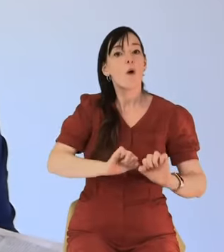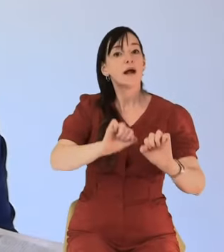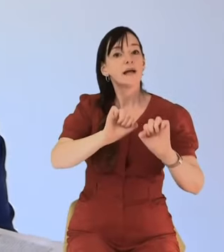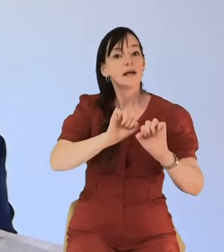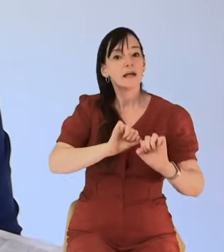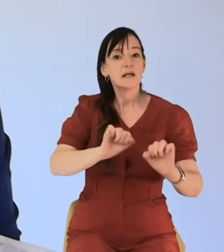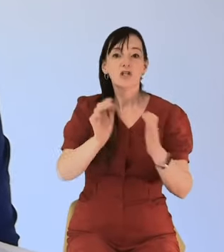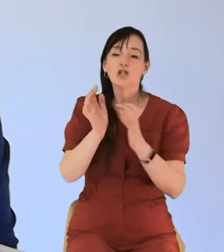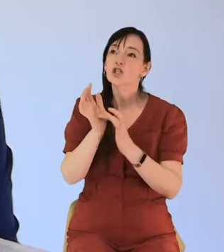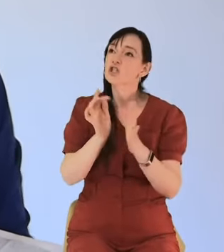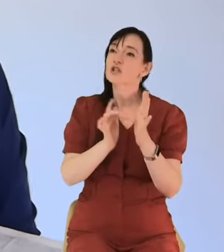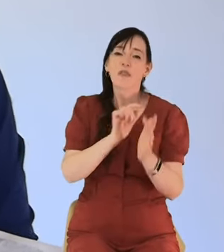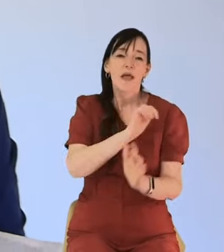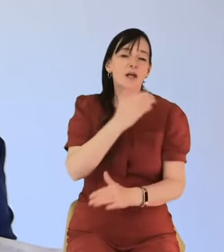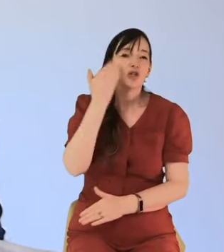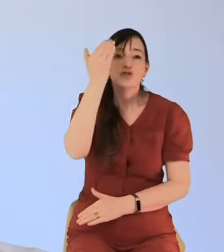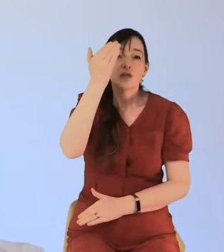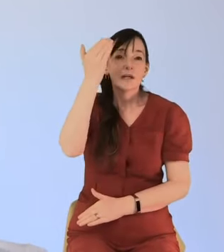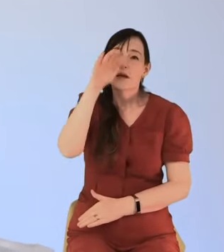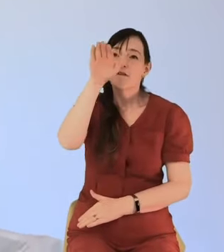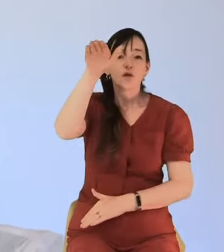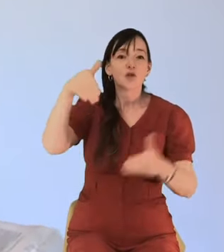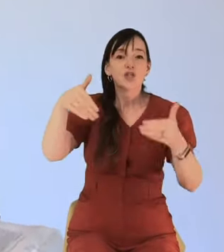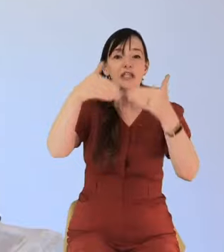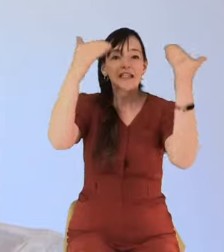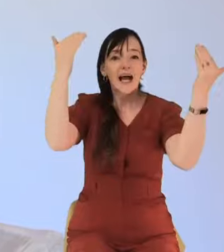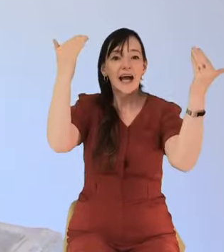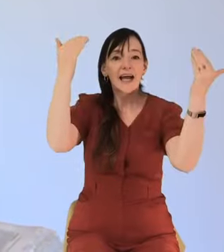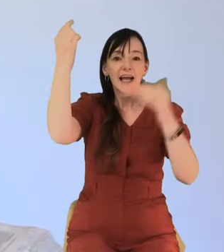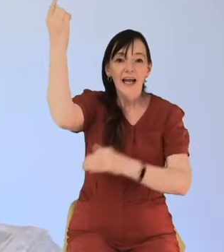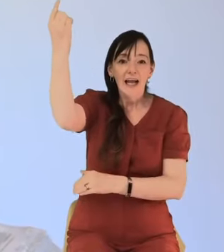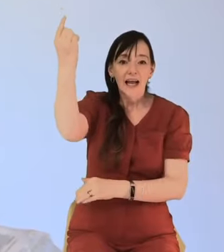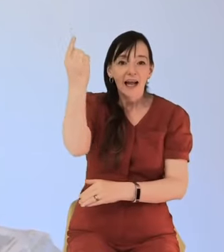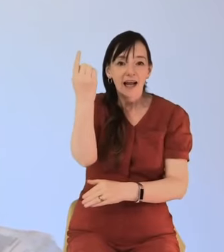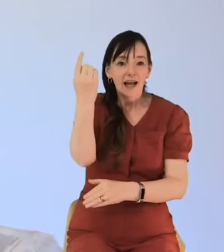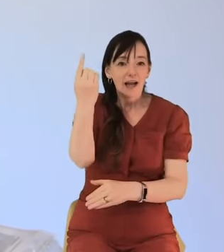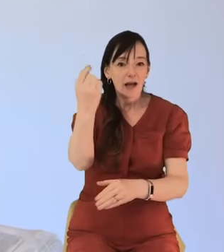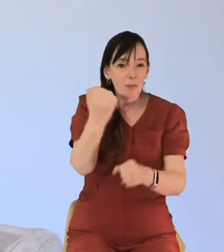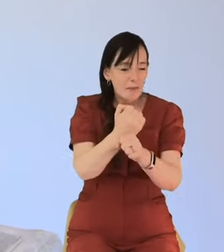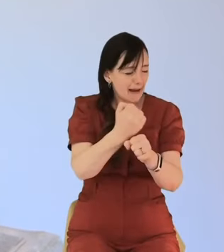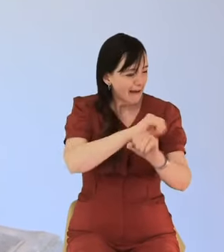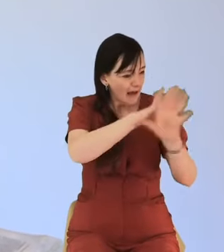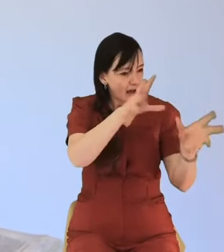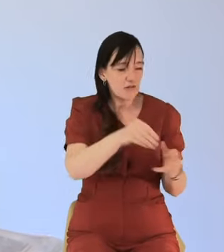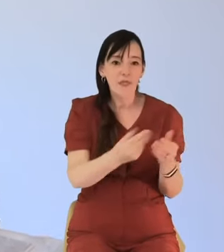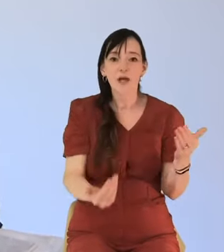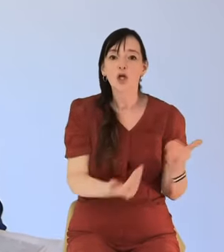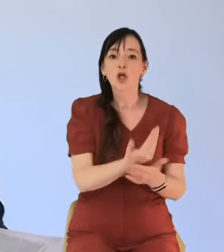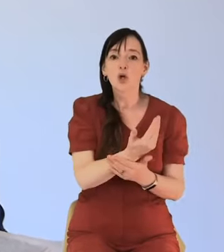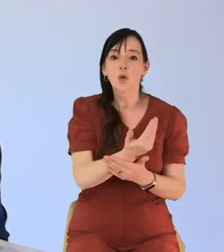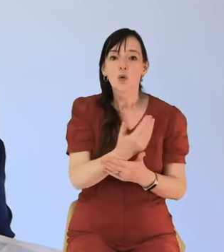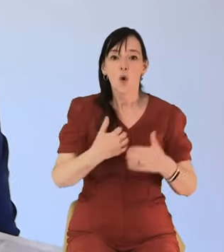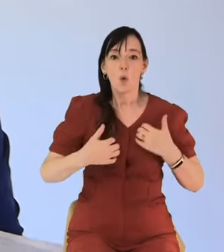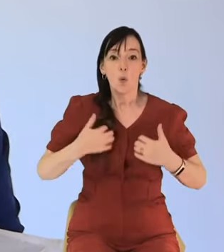for Jesus. They were dreaming of the day when Jesus comes back to make all things new. They were looking forward